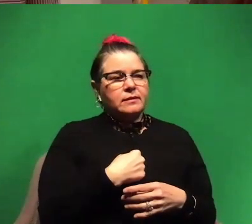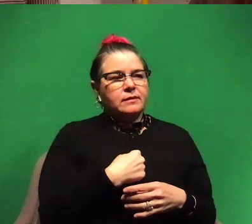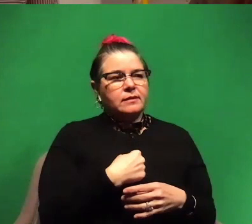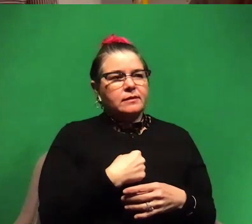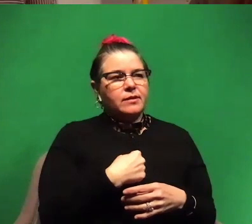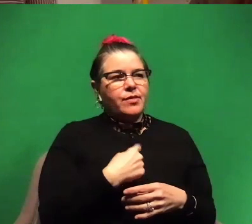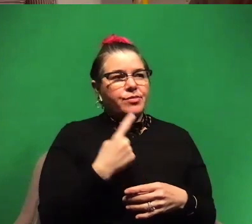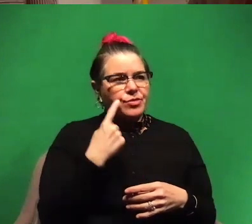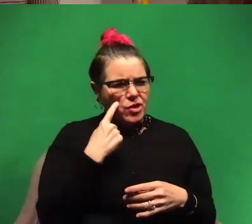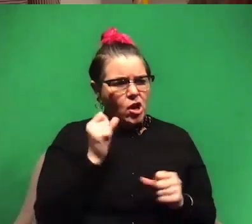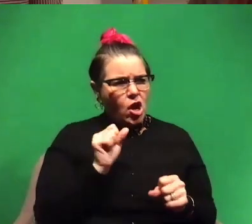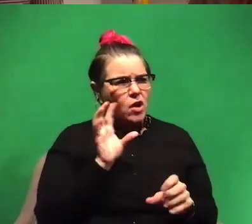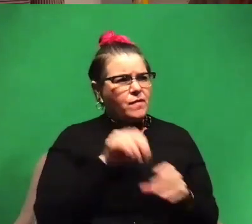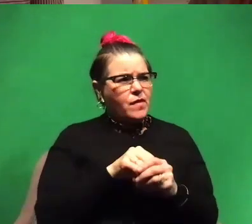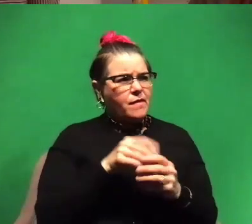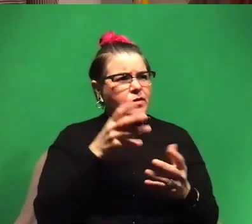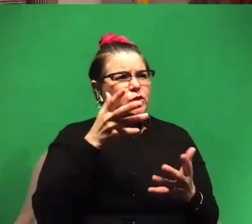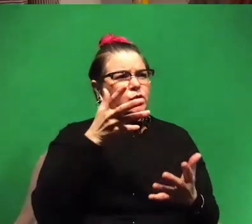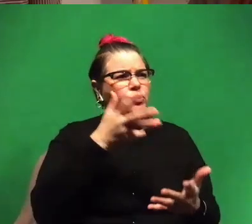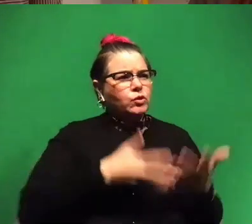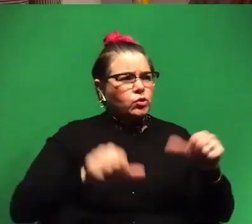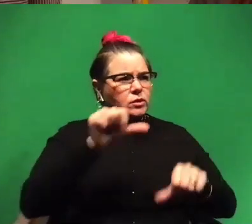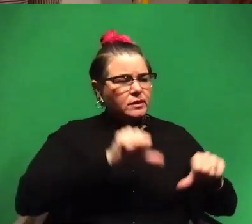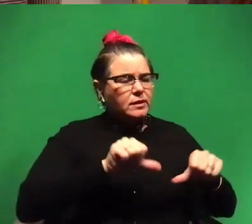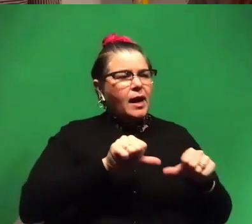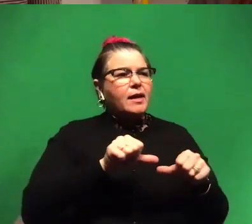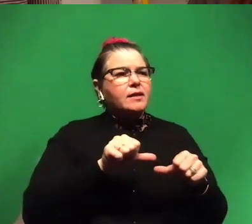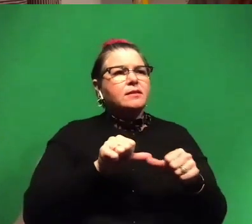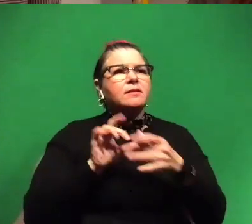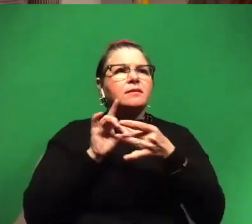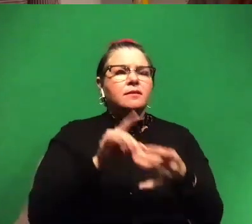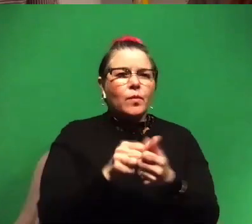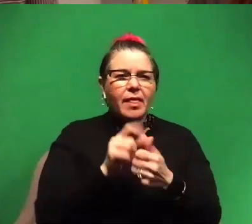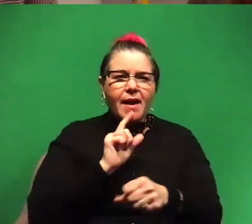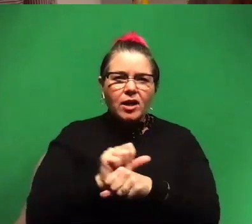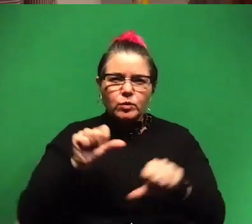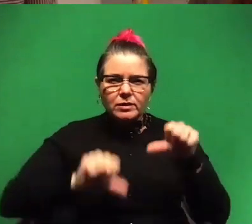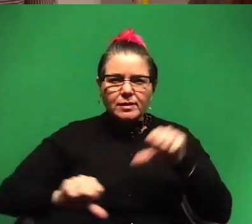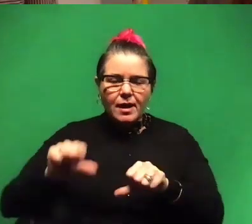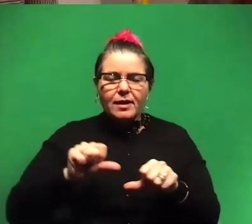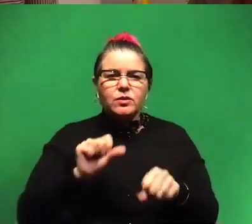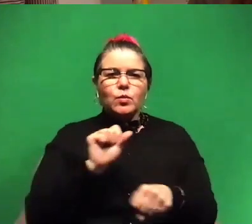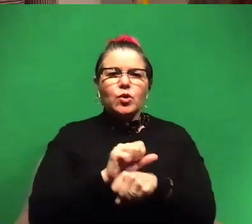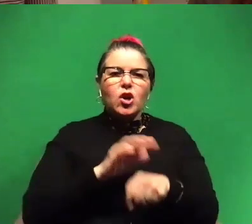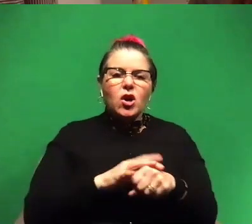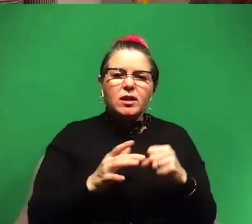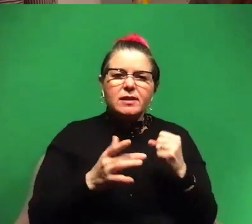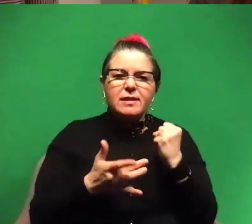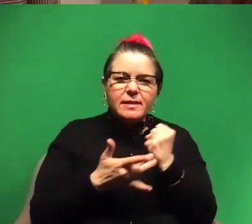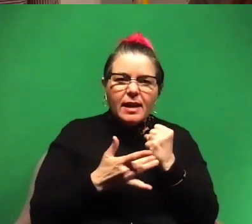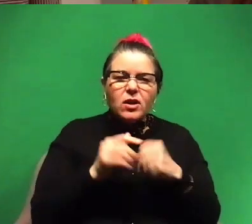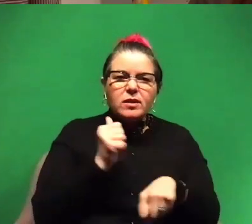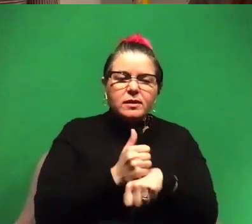I could do social science kind of in a science realm, and to work on some of these like really technical sites, and to work